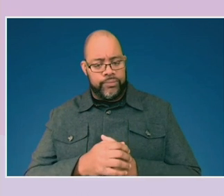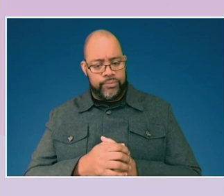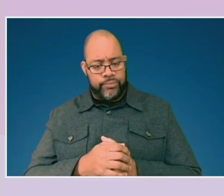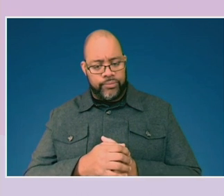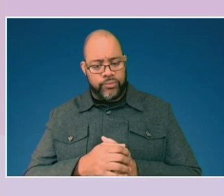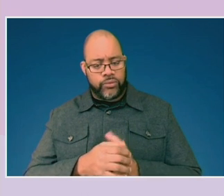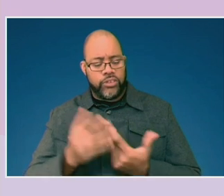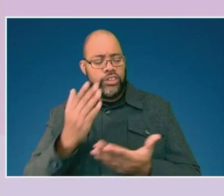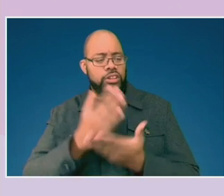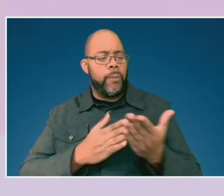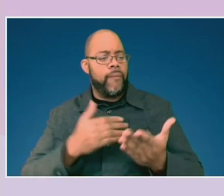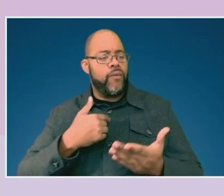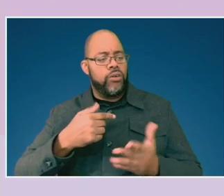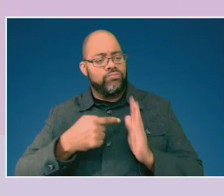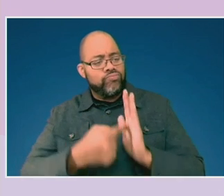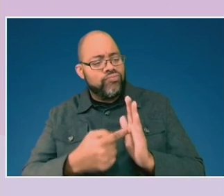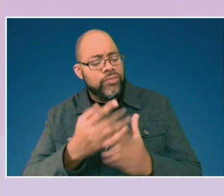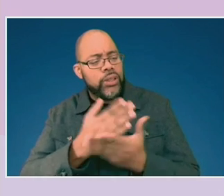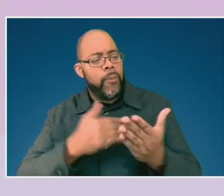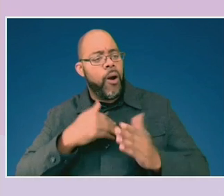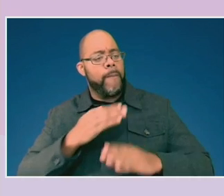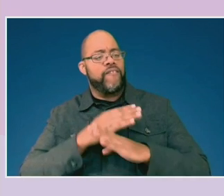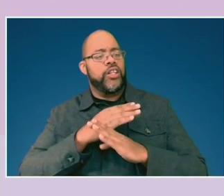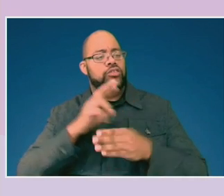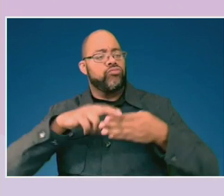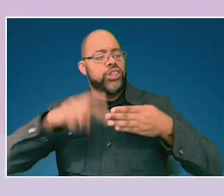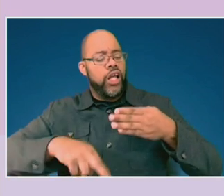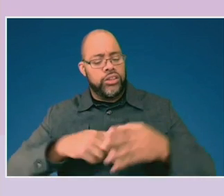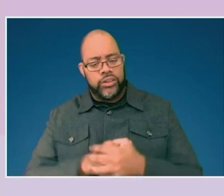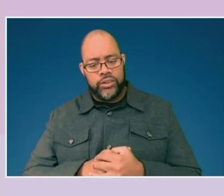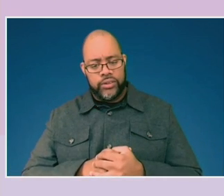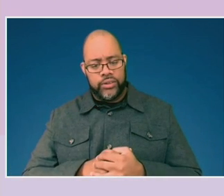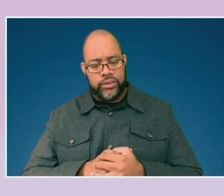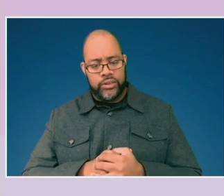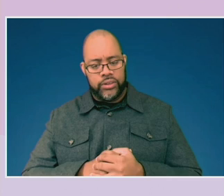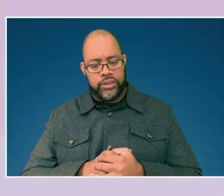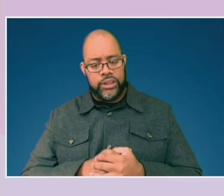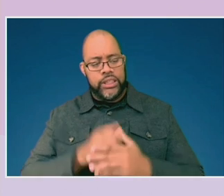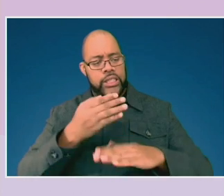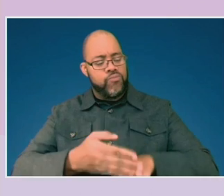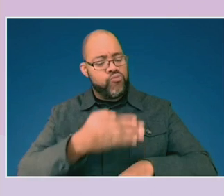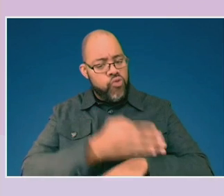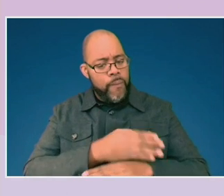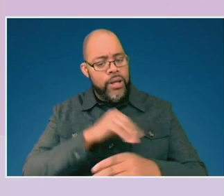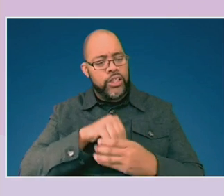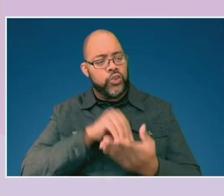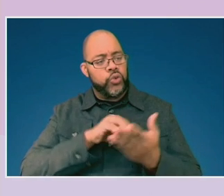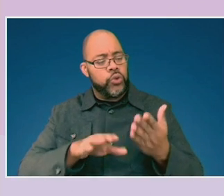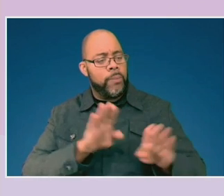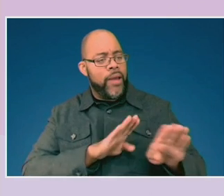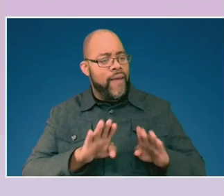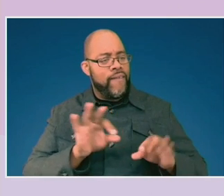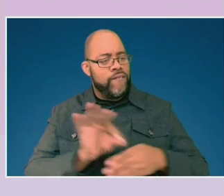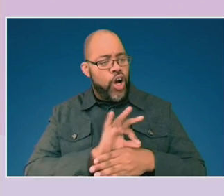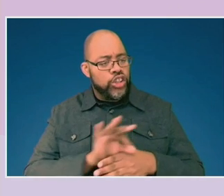some of our highlights from some of our prevention outcomes are improvements in student behavioral functioning as rated by teachers from the